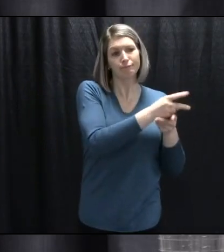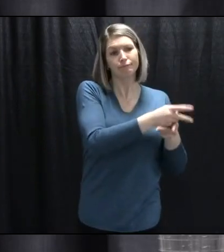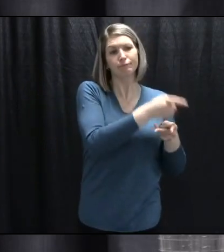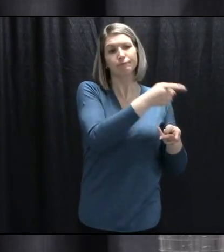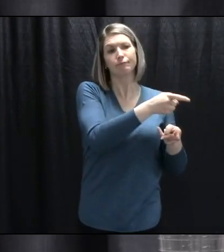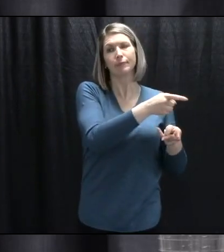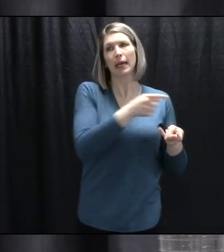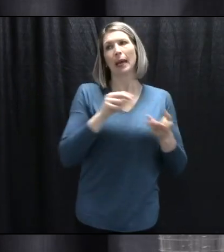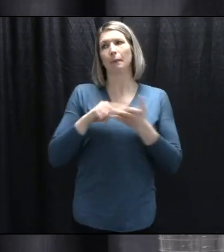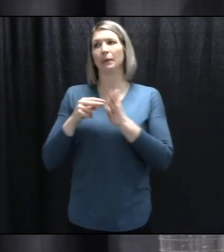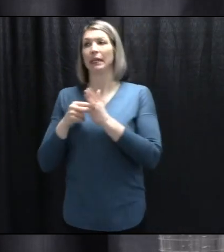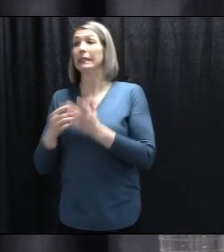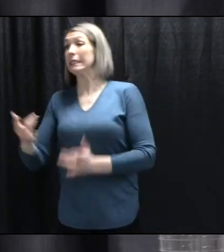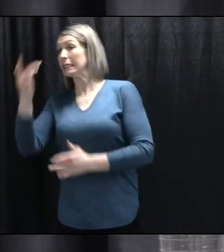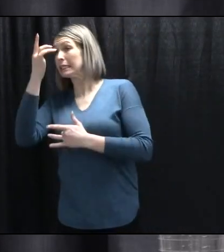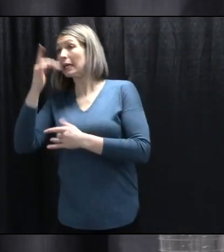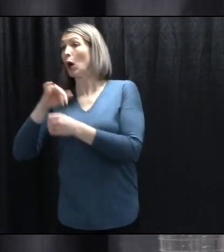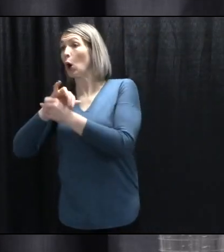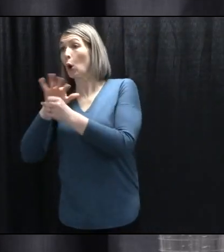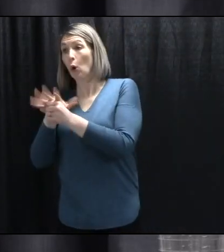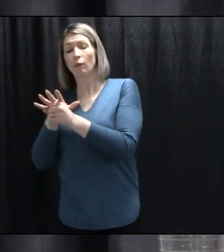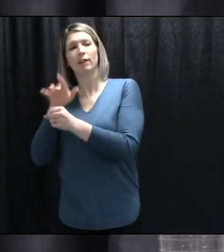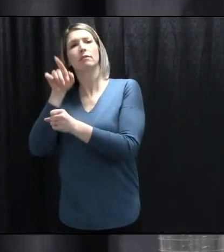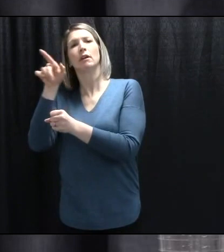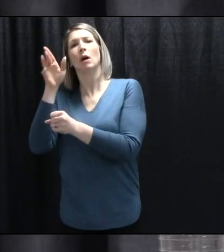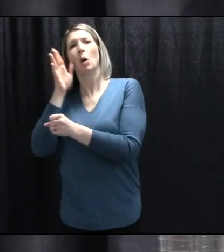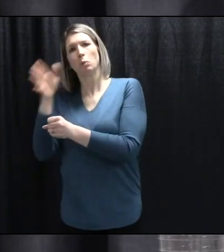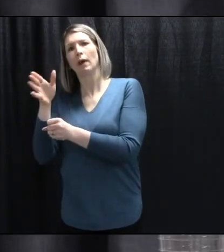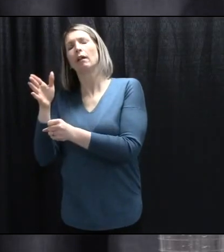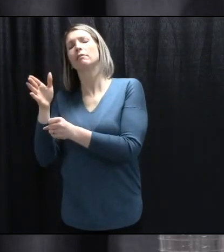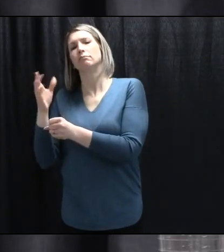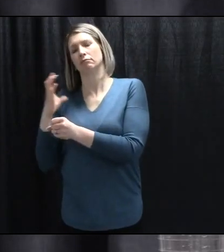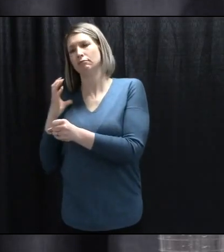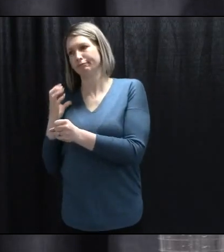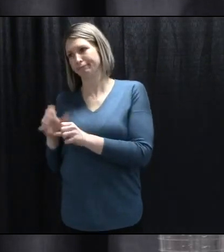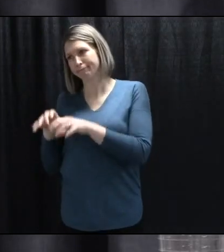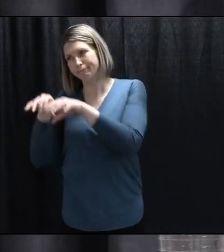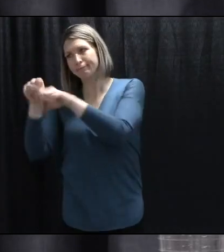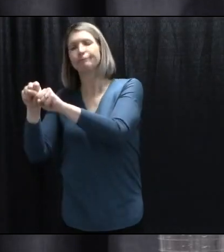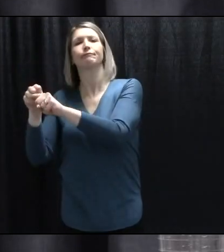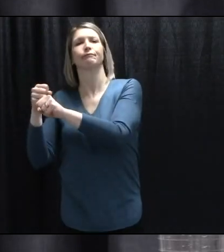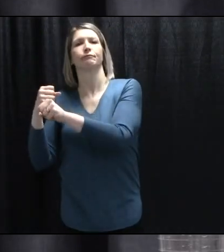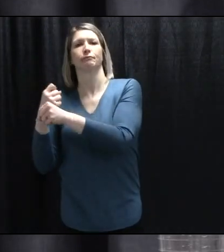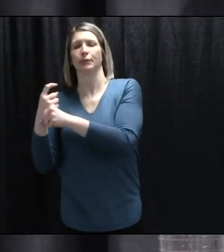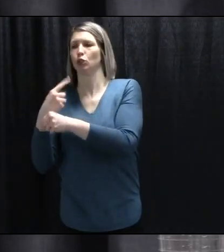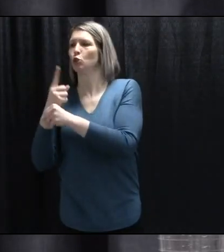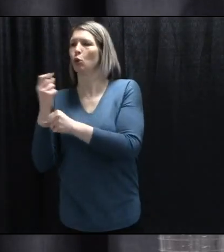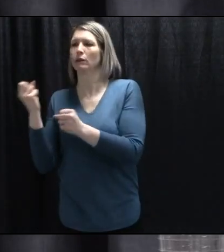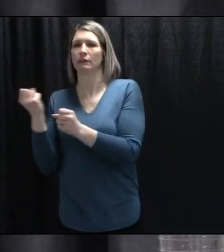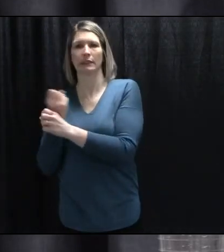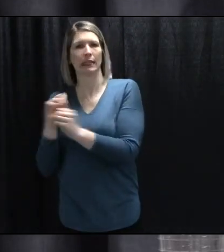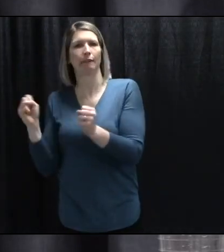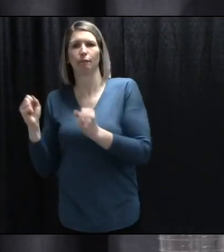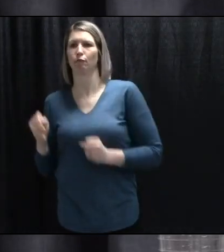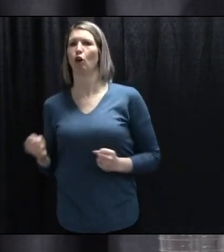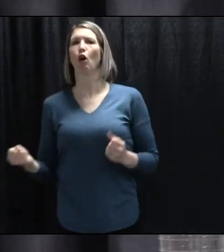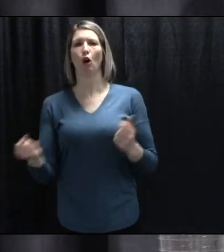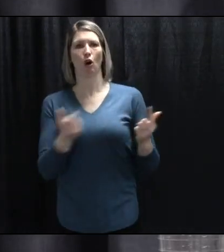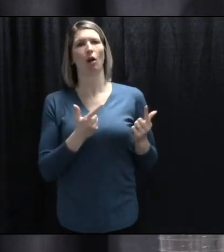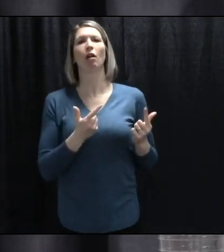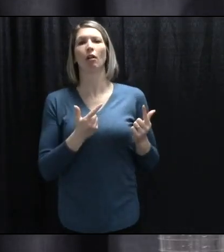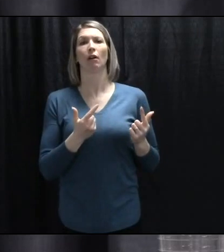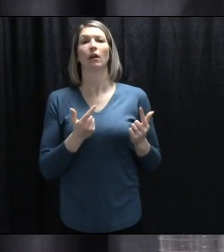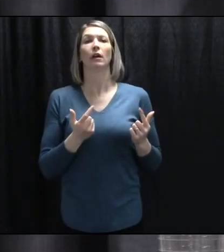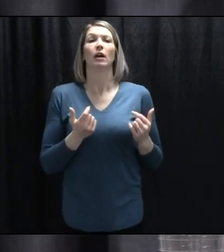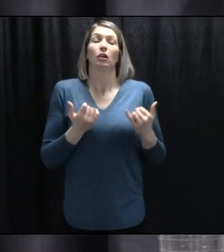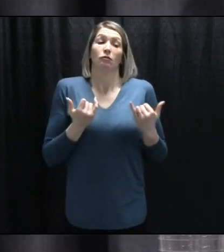for long-term care people, the level of care that is required now for our typical long-term care resident